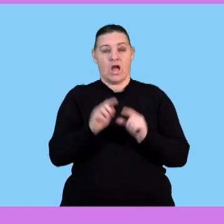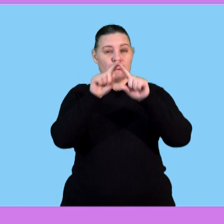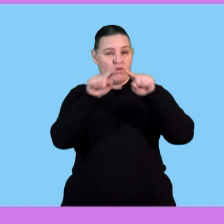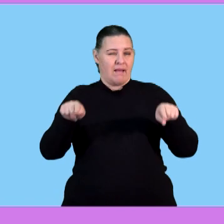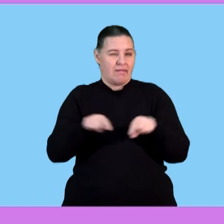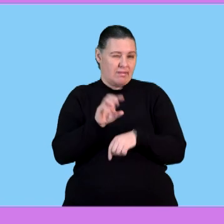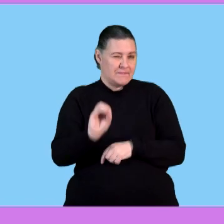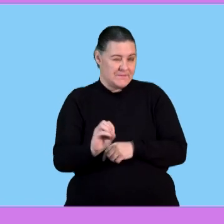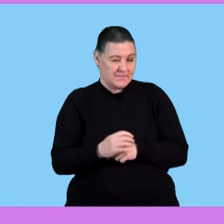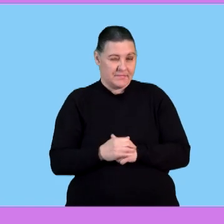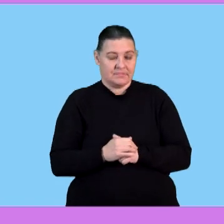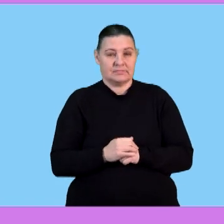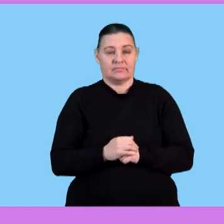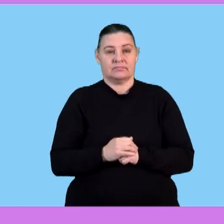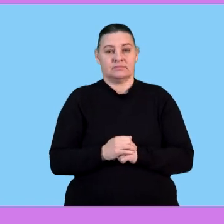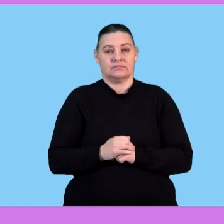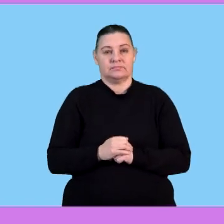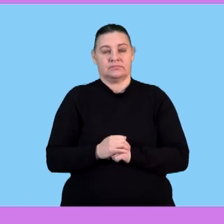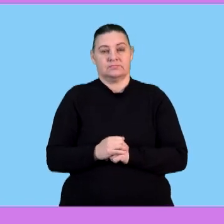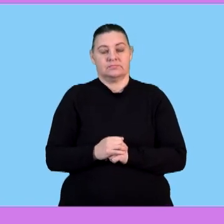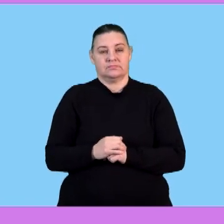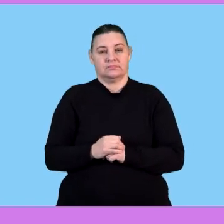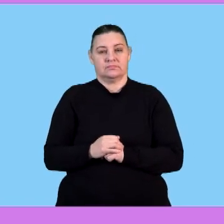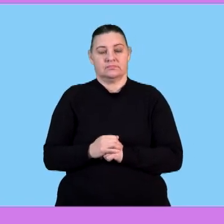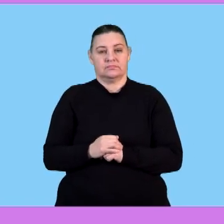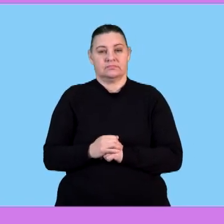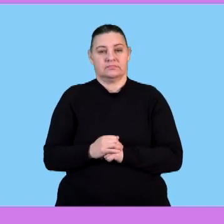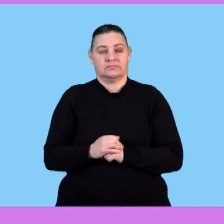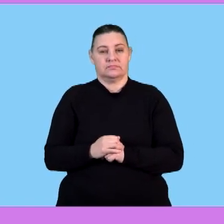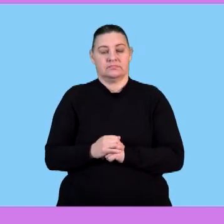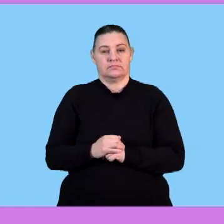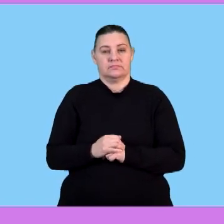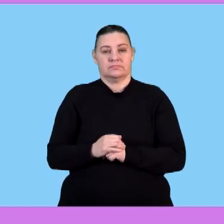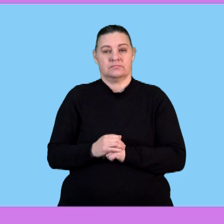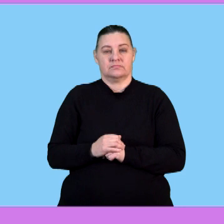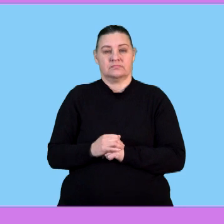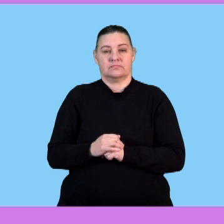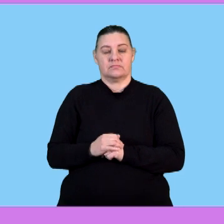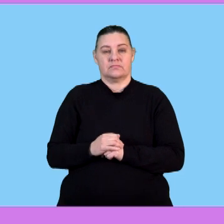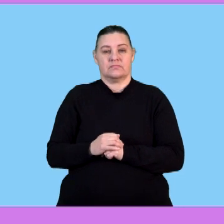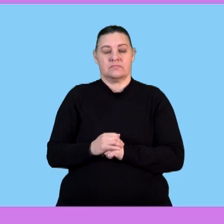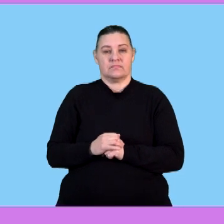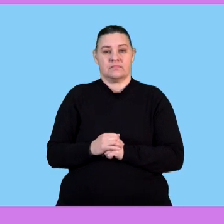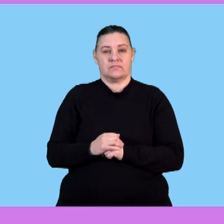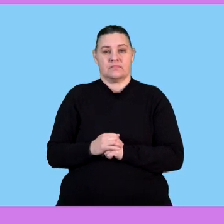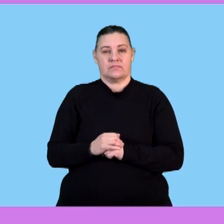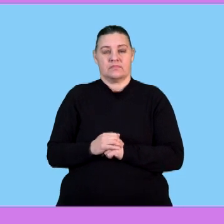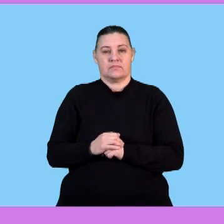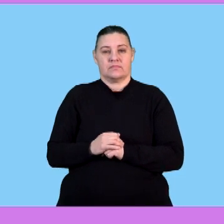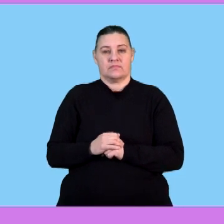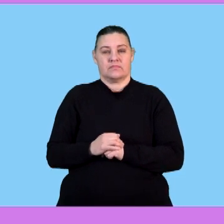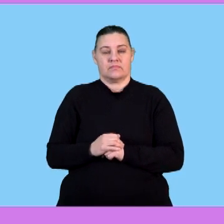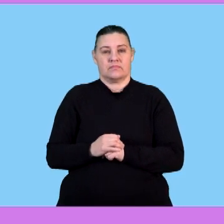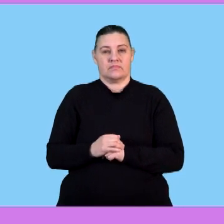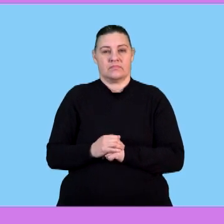perimeter lies. Ooh, a little bit skew. There we go. Got it. All right, so the perimeter is going, or the fence is going around